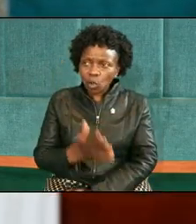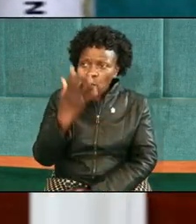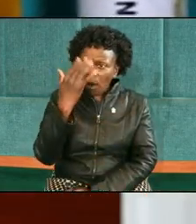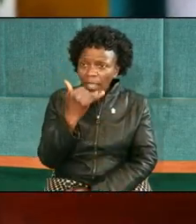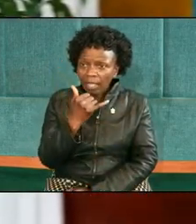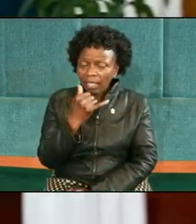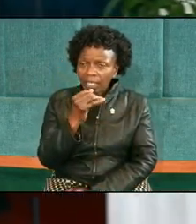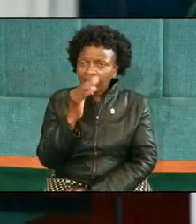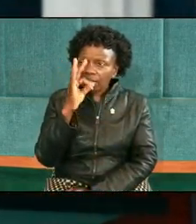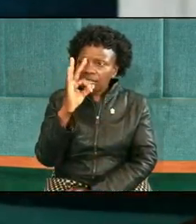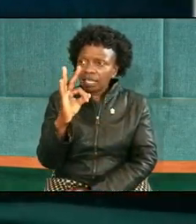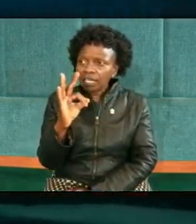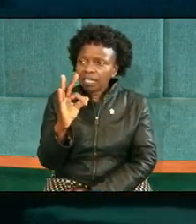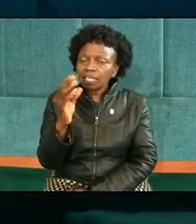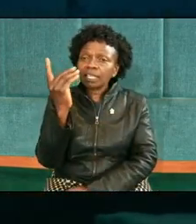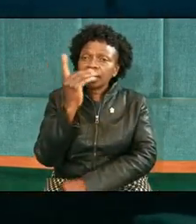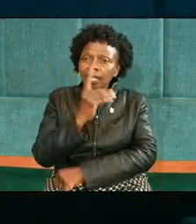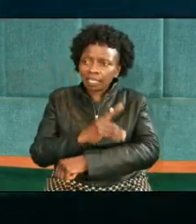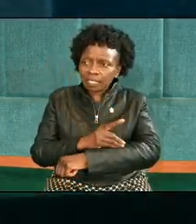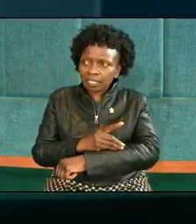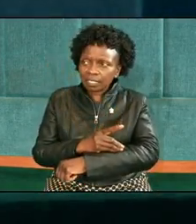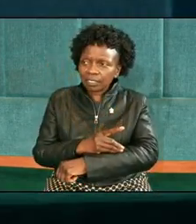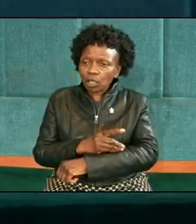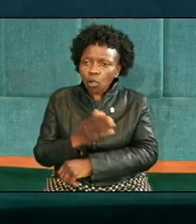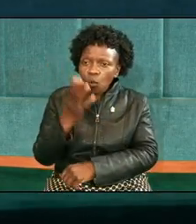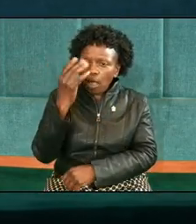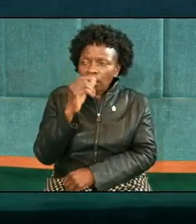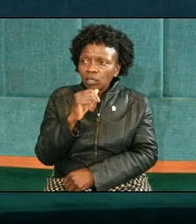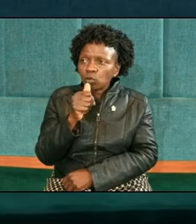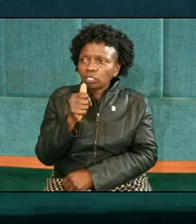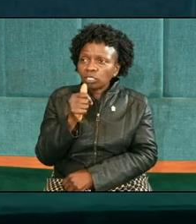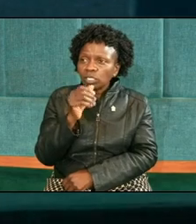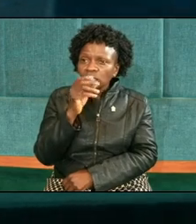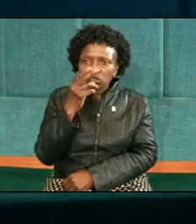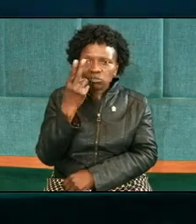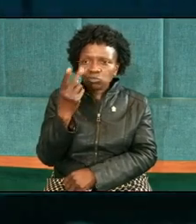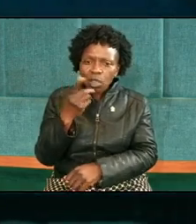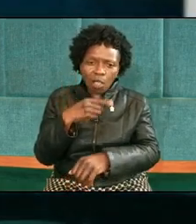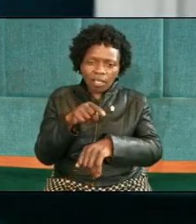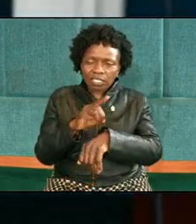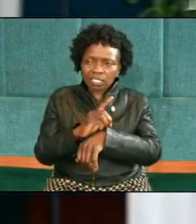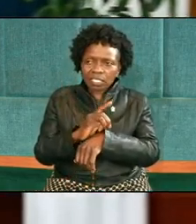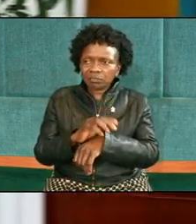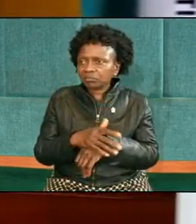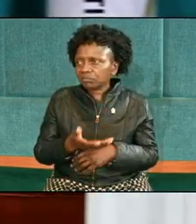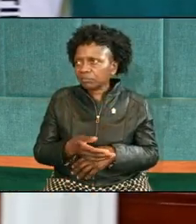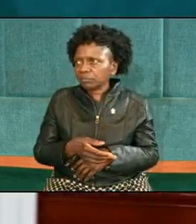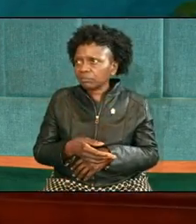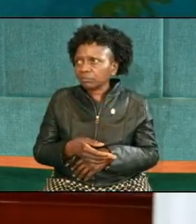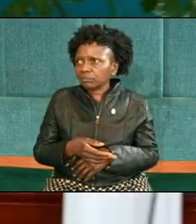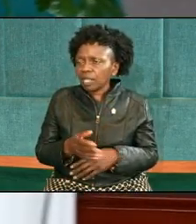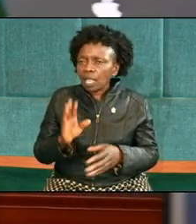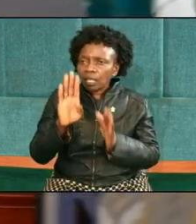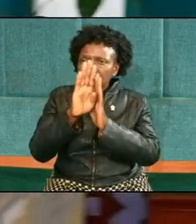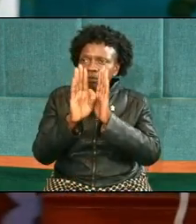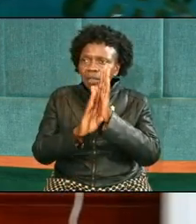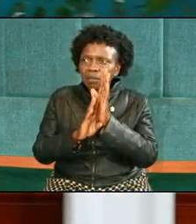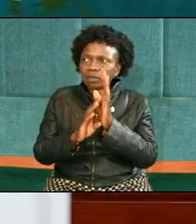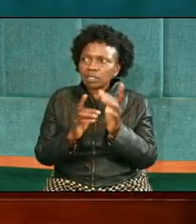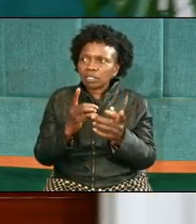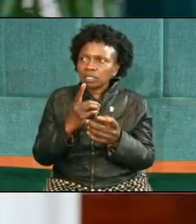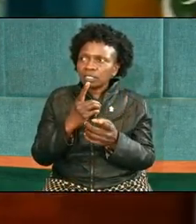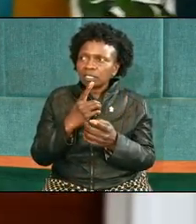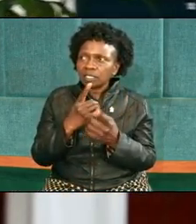Why 3 days? Why not a few hours? Oh, the Bible didn't tell me that,